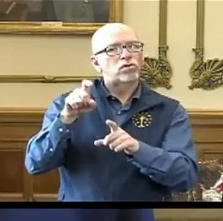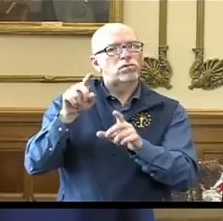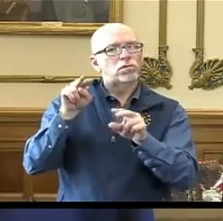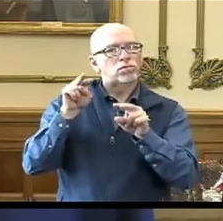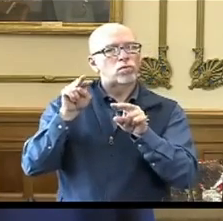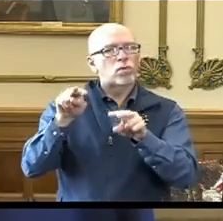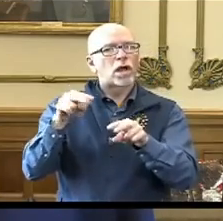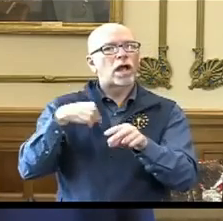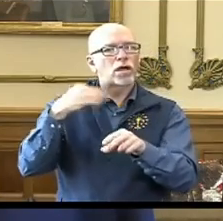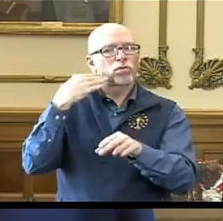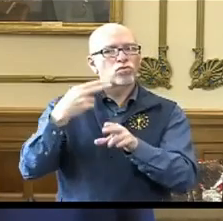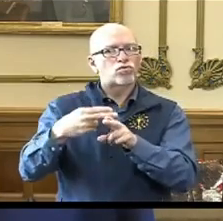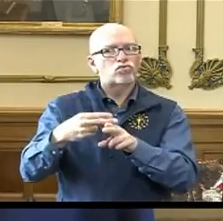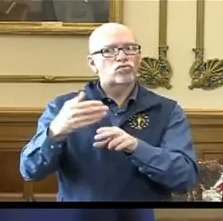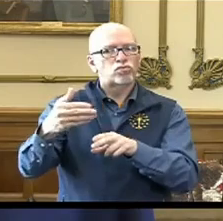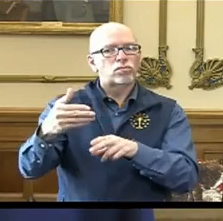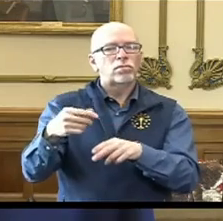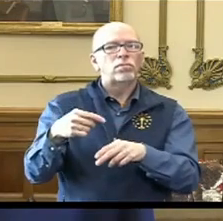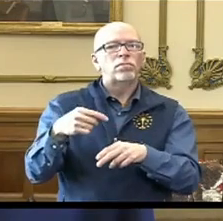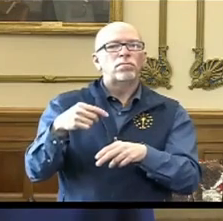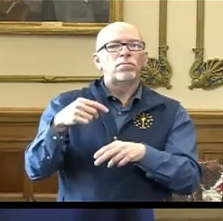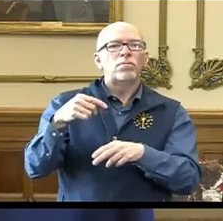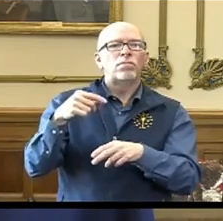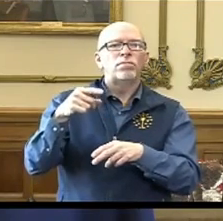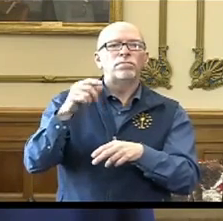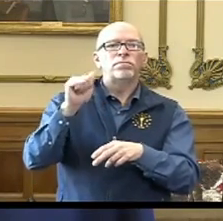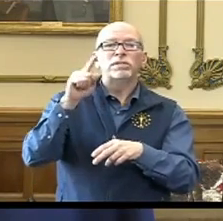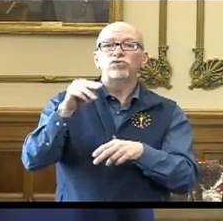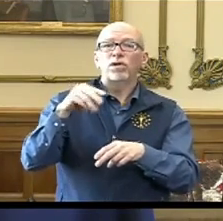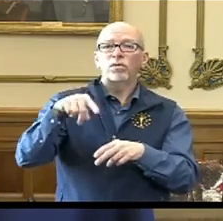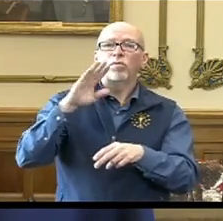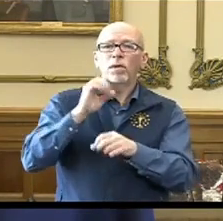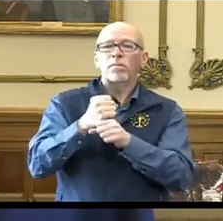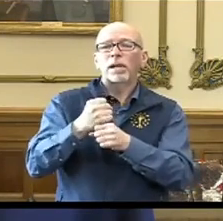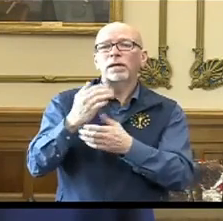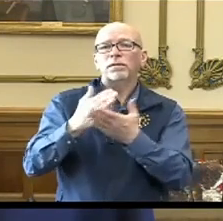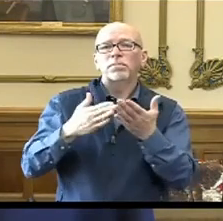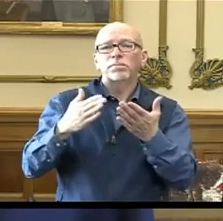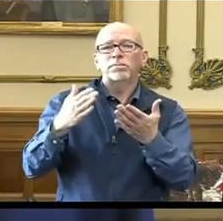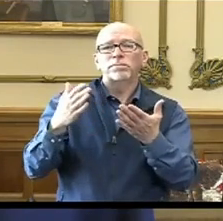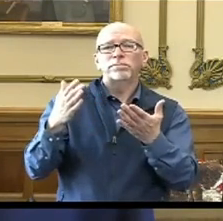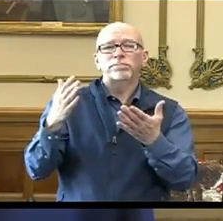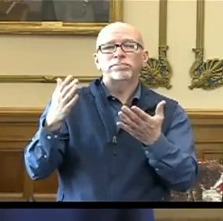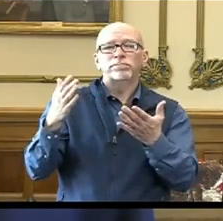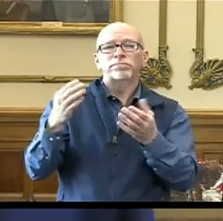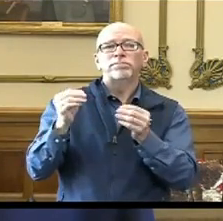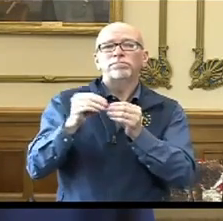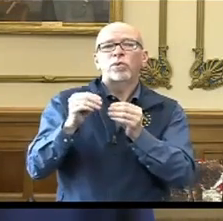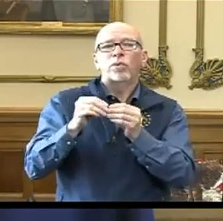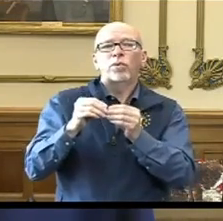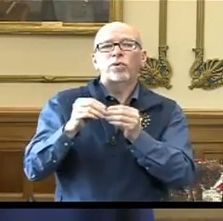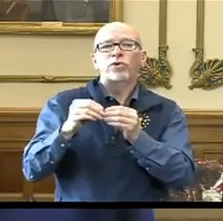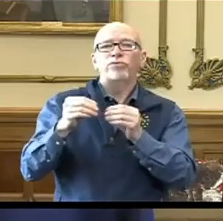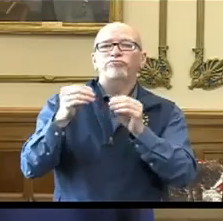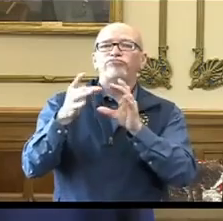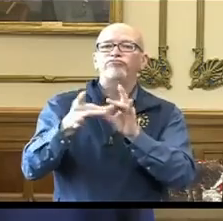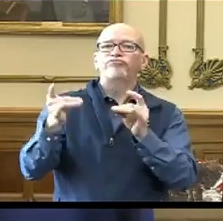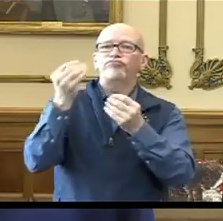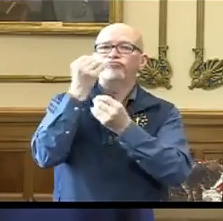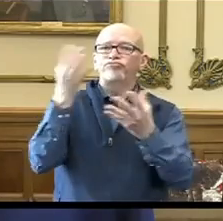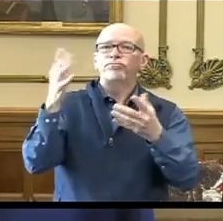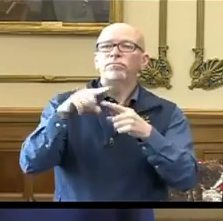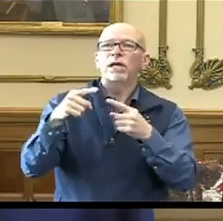I know here shortly the administration is going to make some more statements about